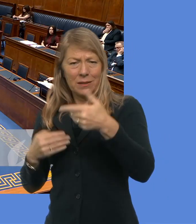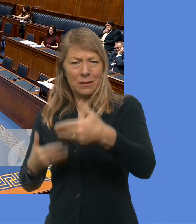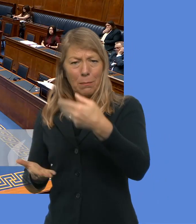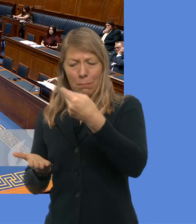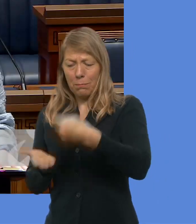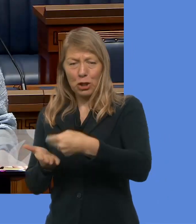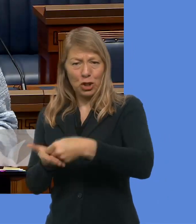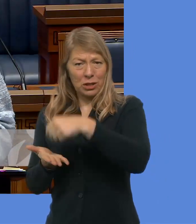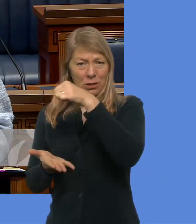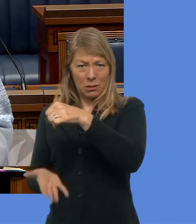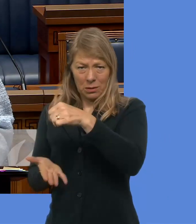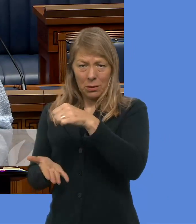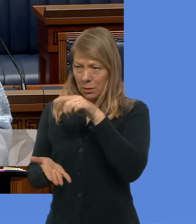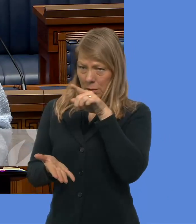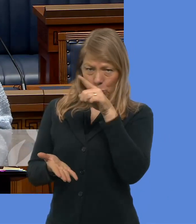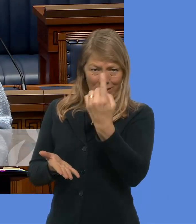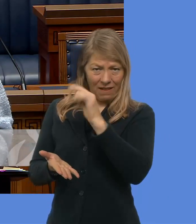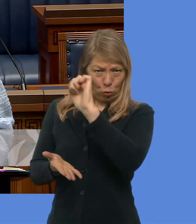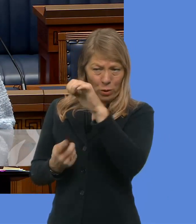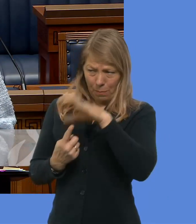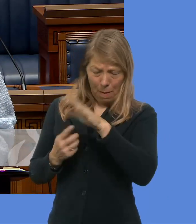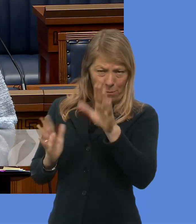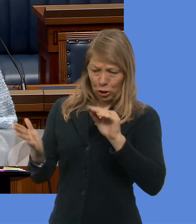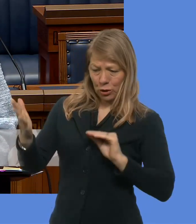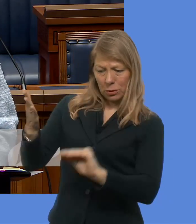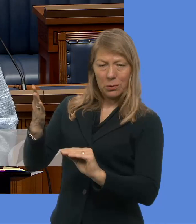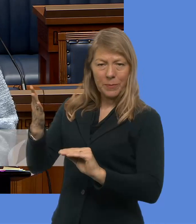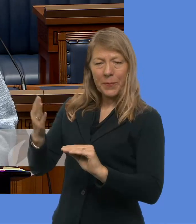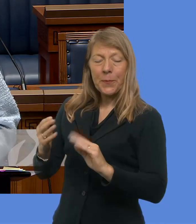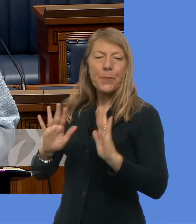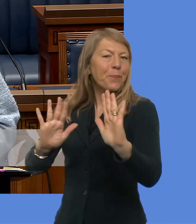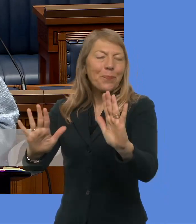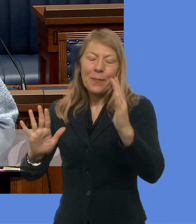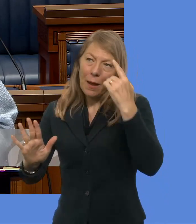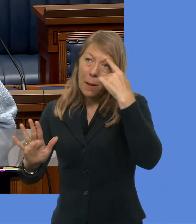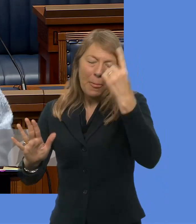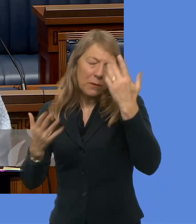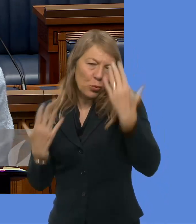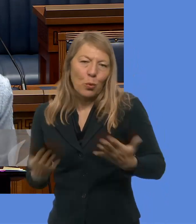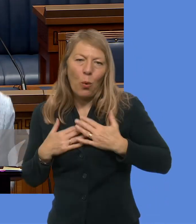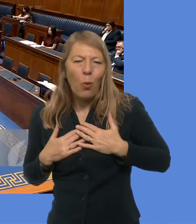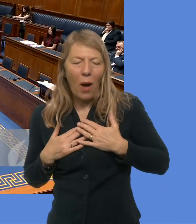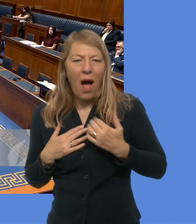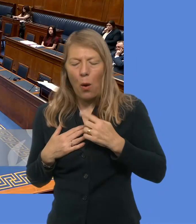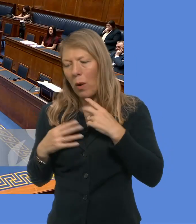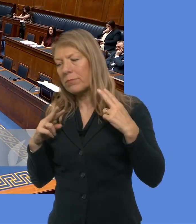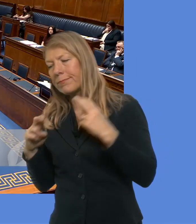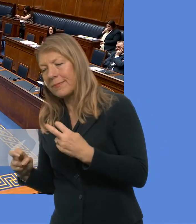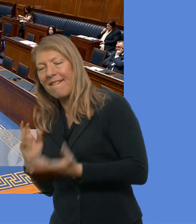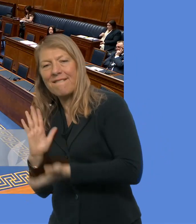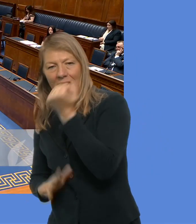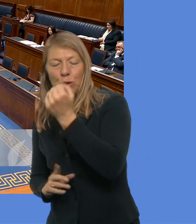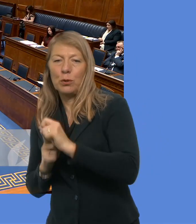So again, I don't have that information in front of me, and I don't know the figure off the top of my head, but I will be happy to share it with the member. Call Anya